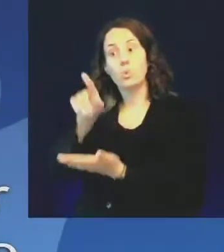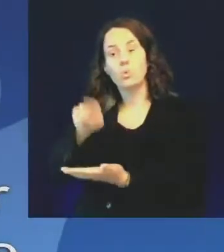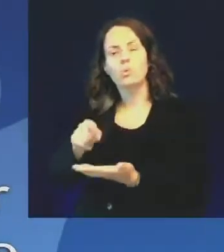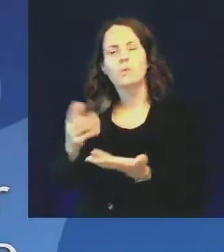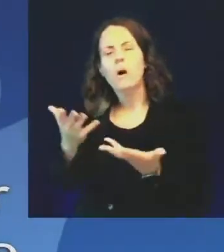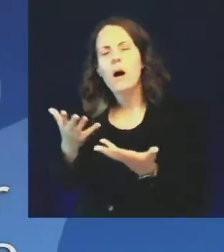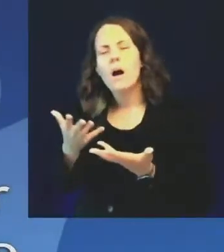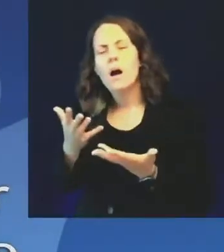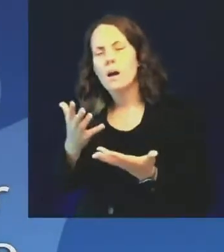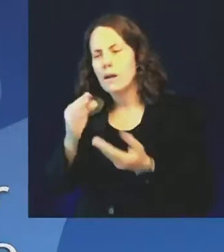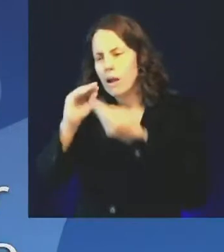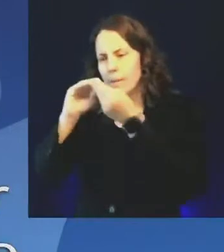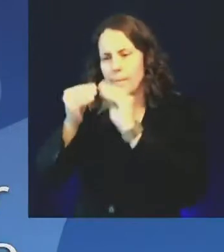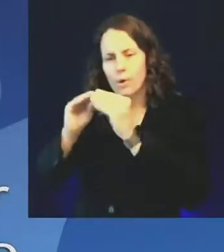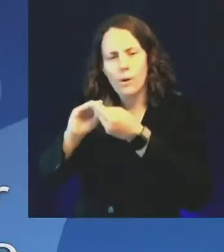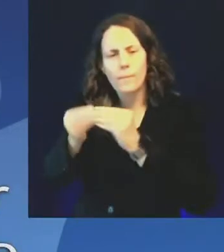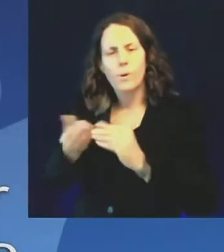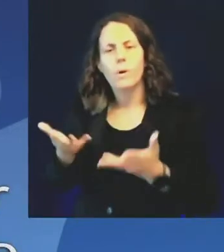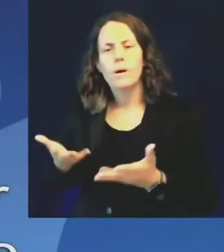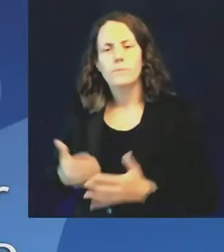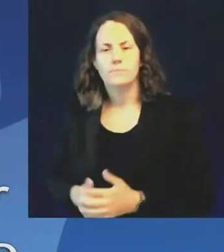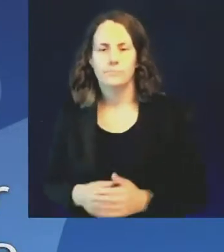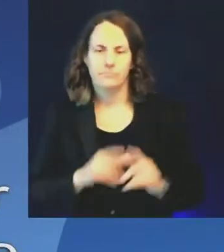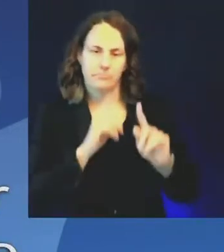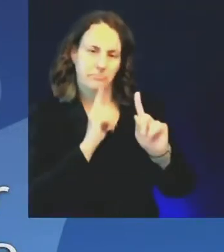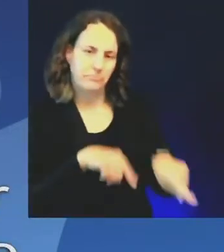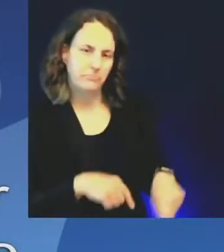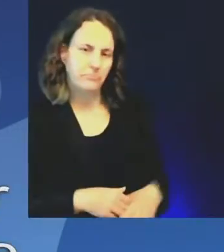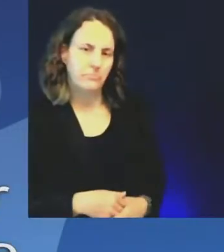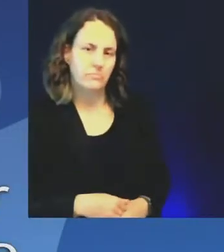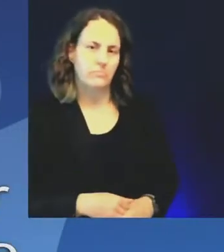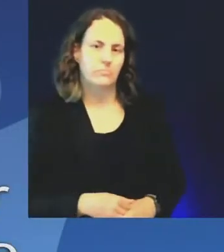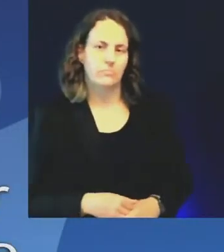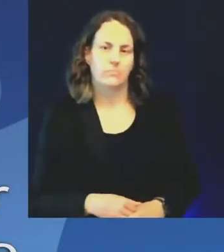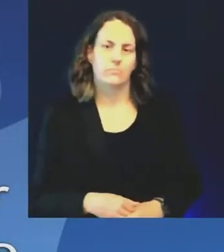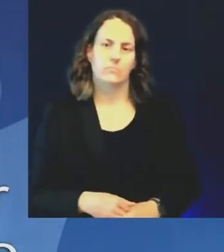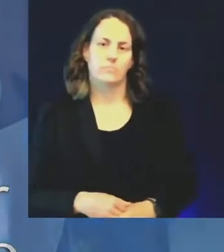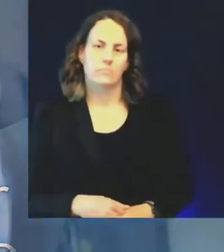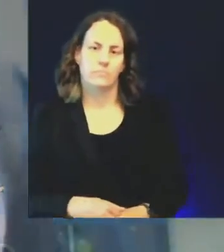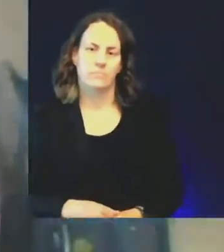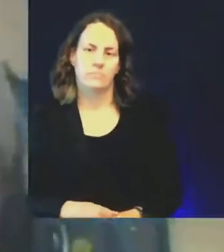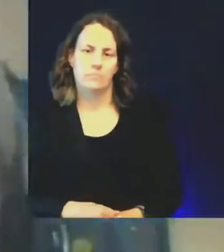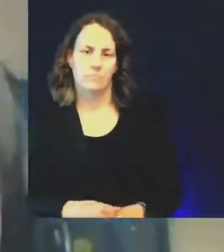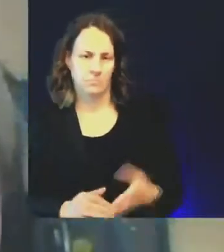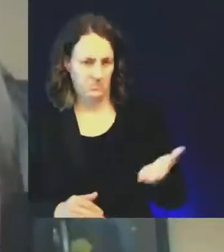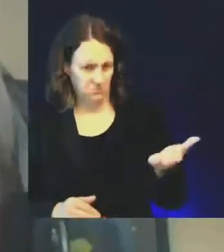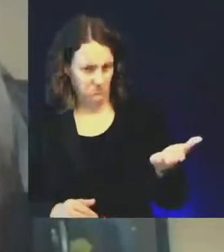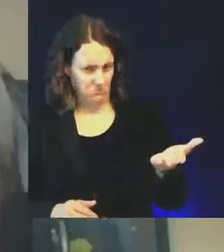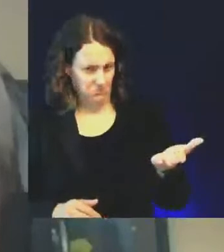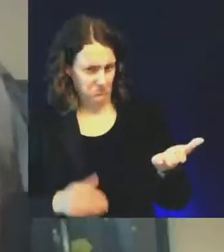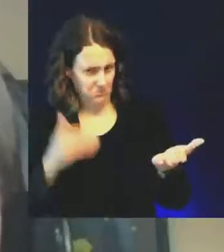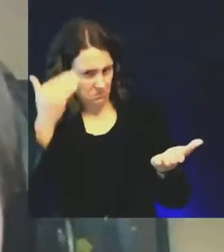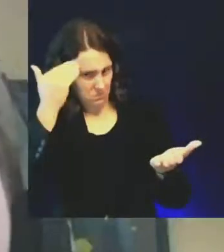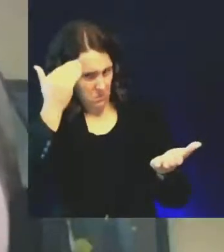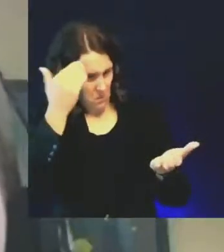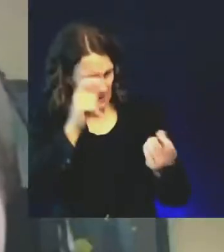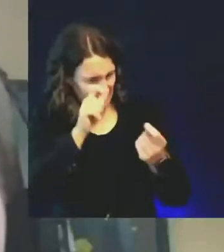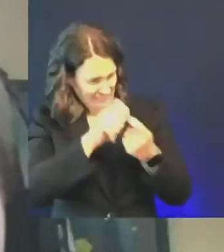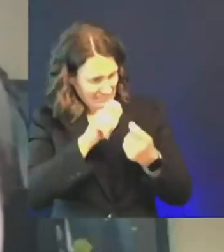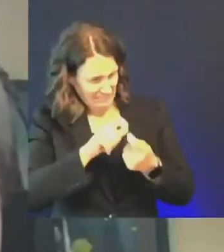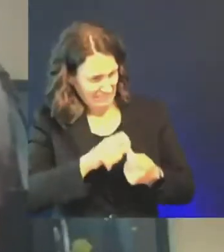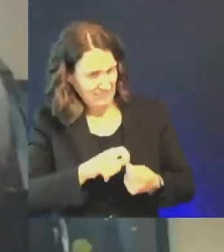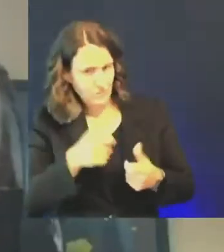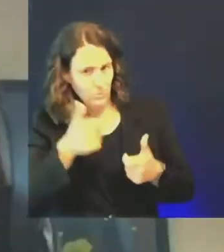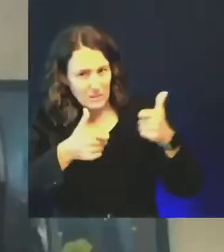let me turn to Dr. Westergaard to see what visibility you have on specific data about disease transmission in